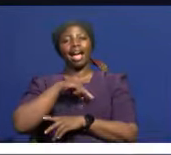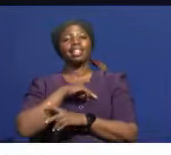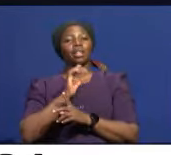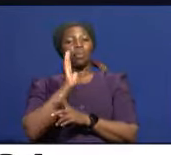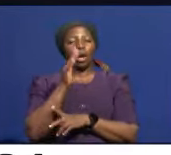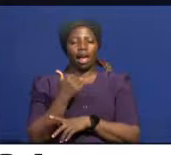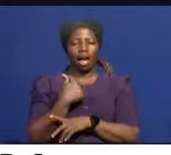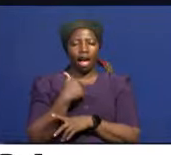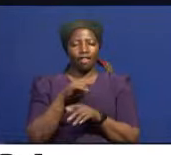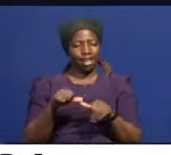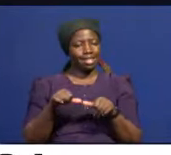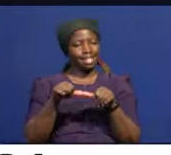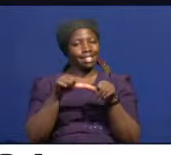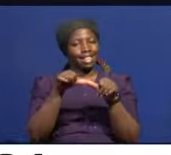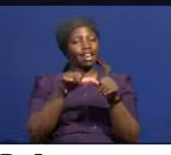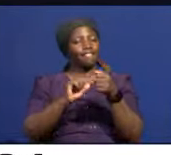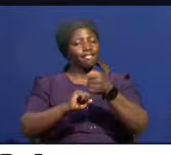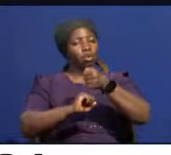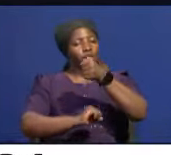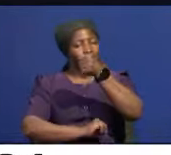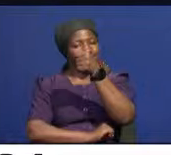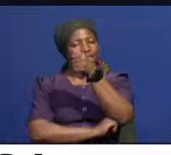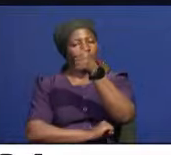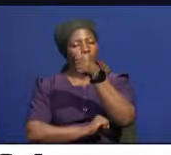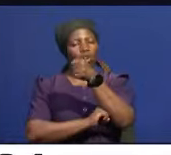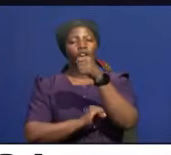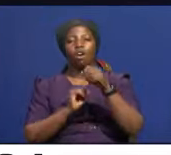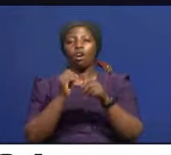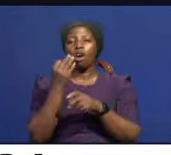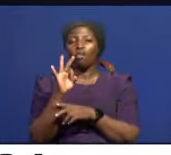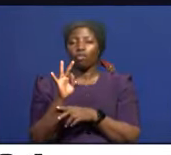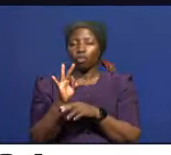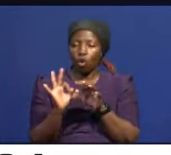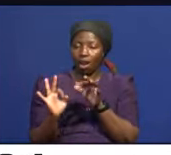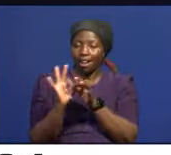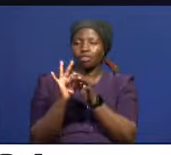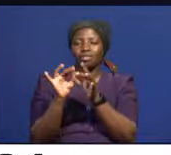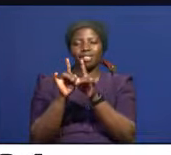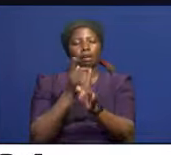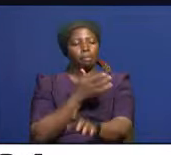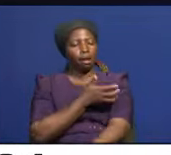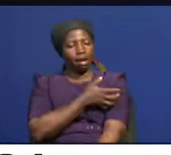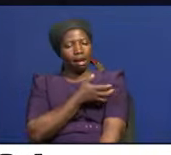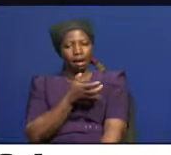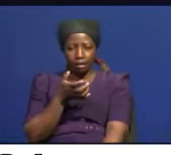sustained foundation of connectivity and empower